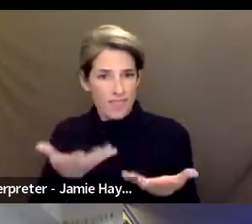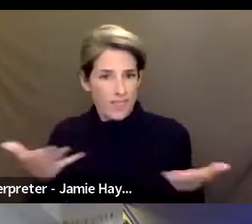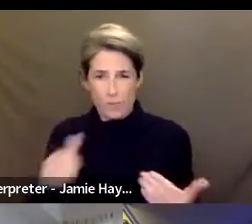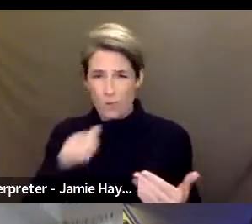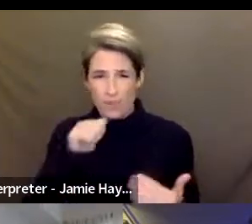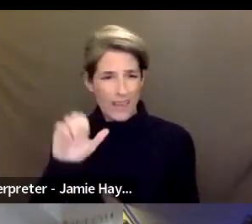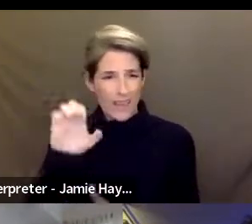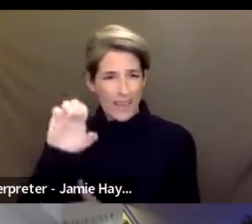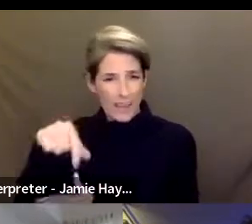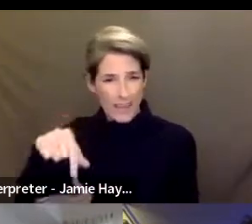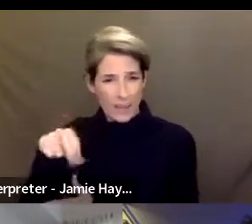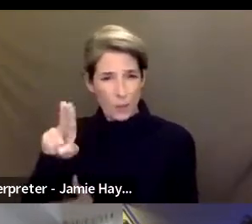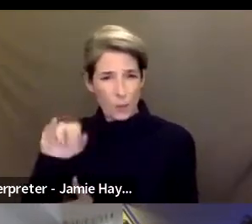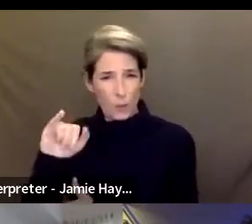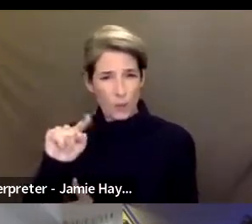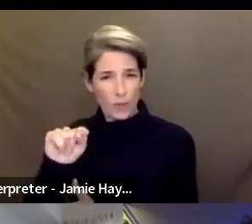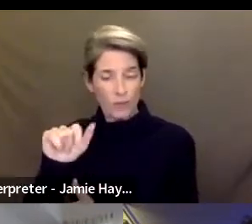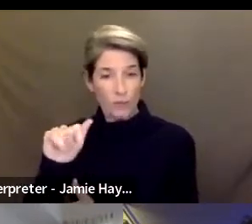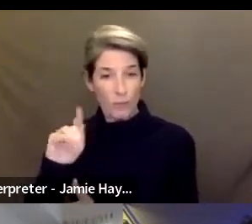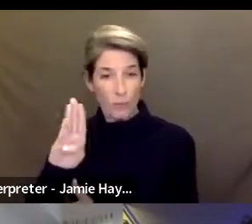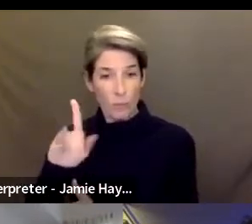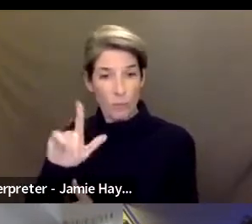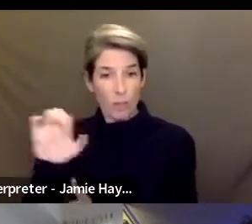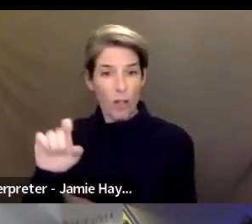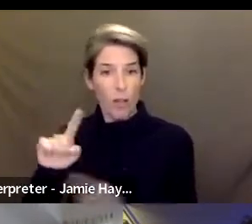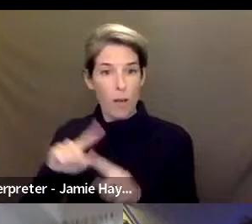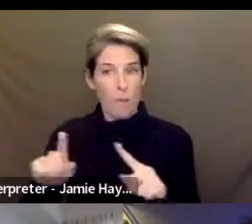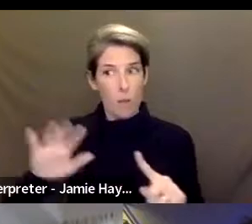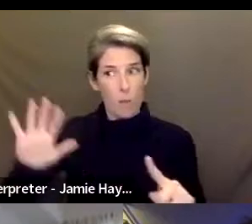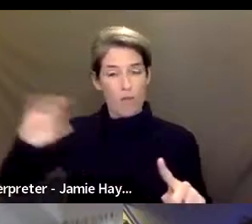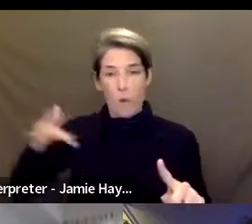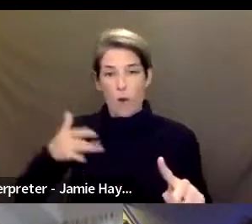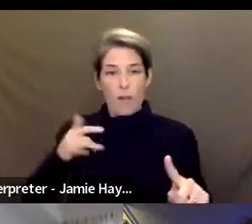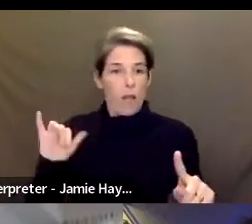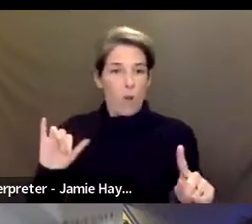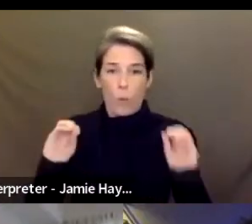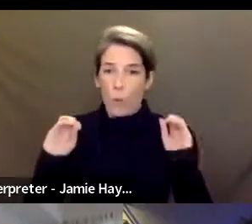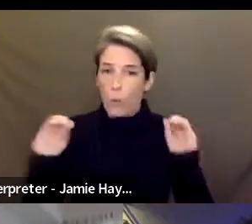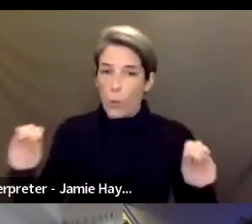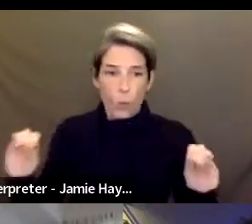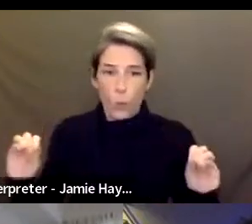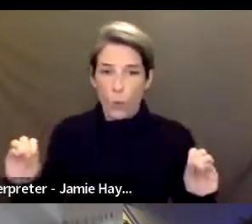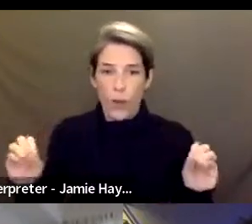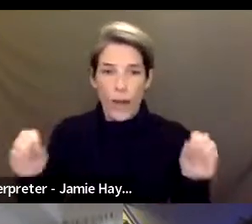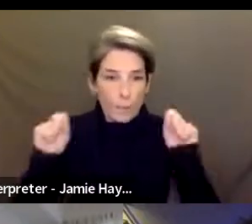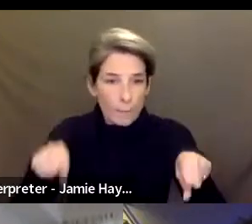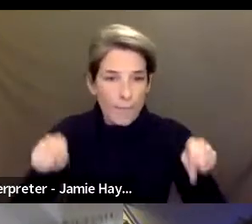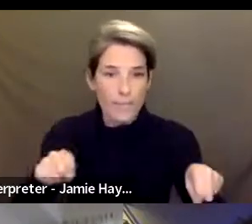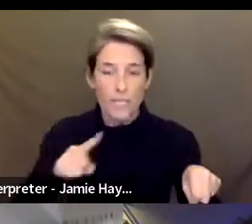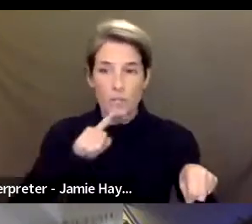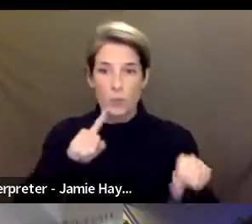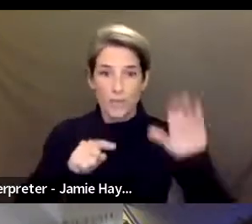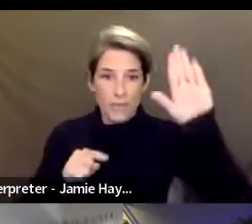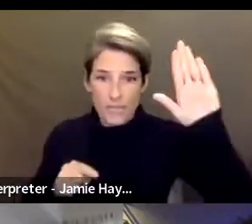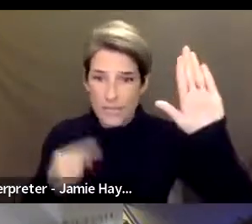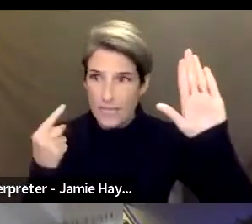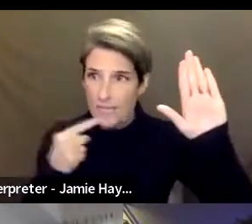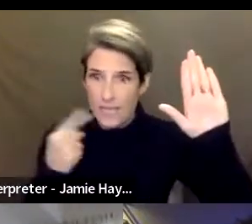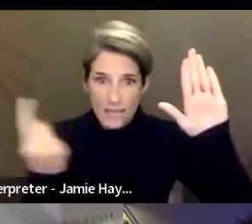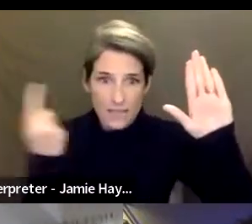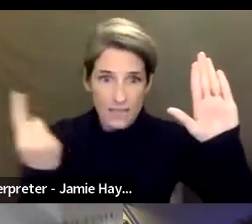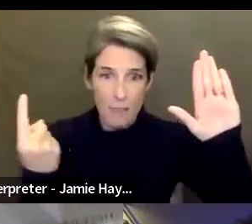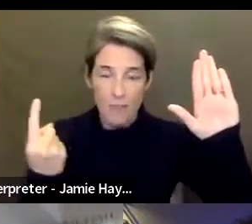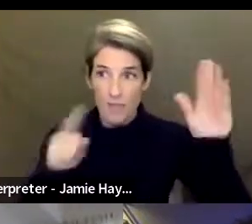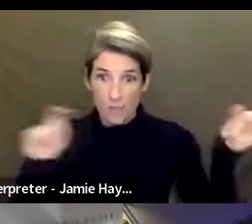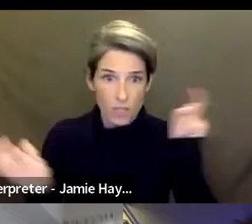I, didn't feel like I had the agency to speak up about. And it's